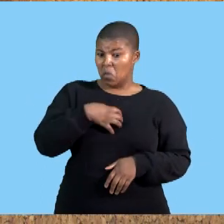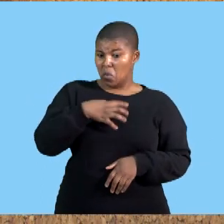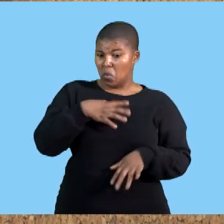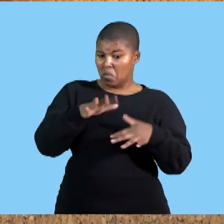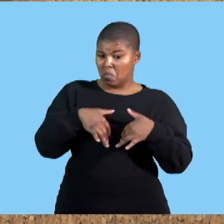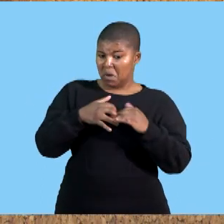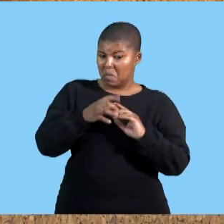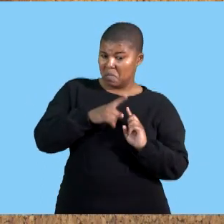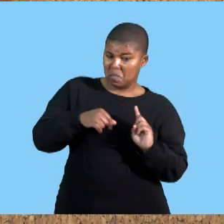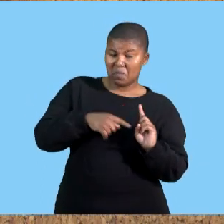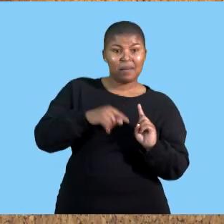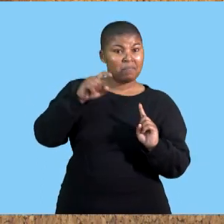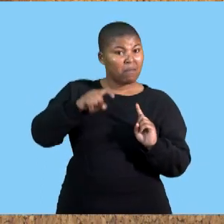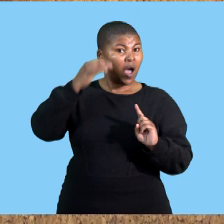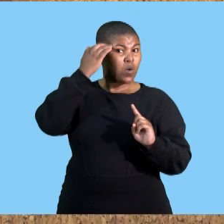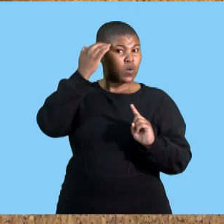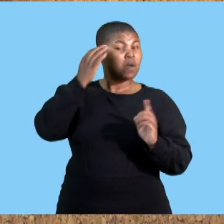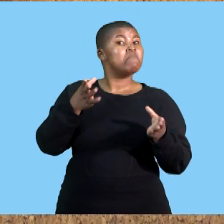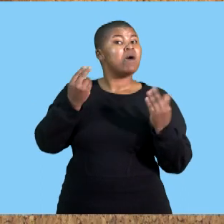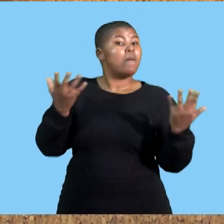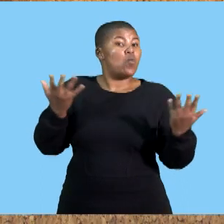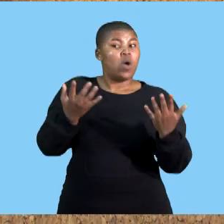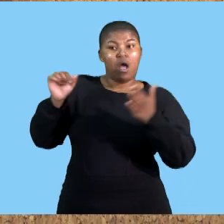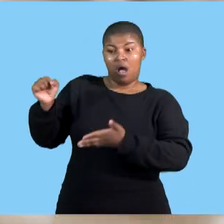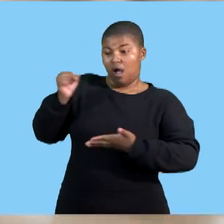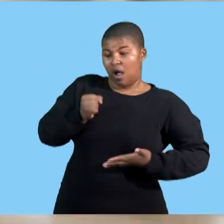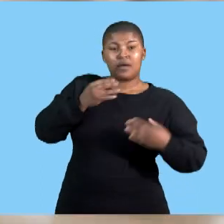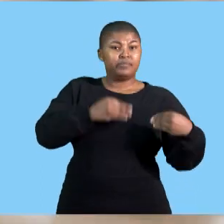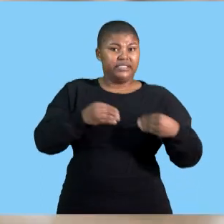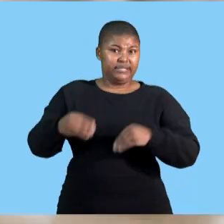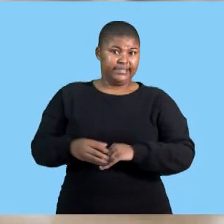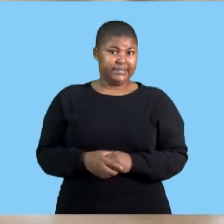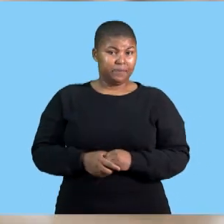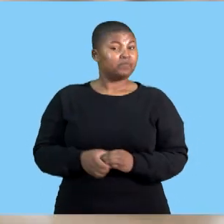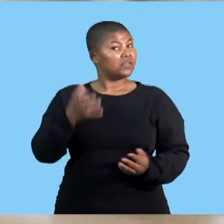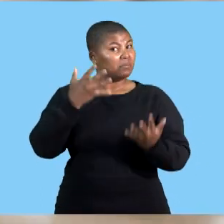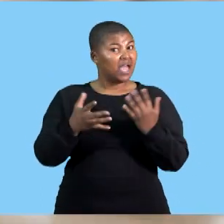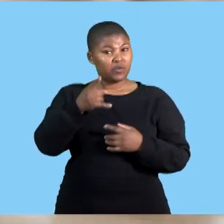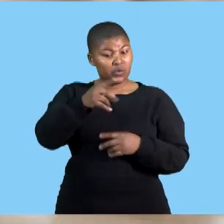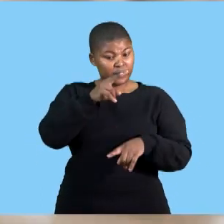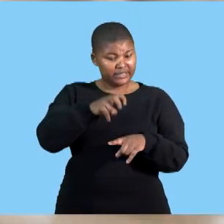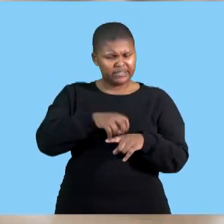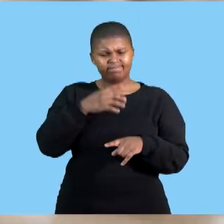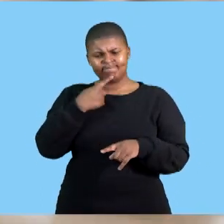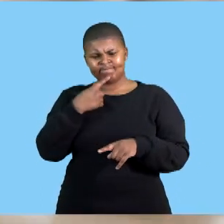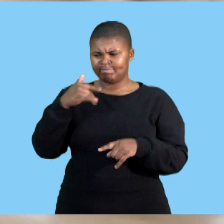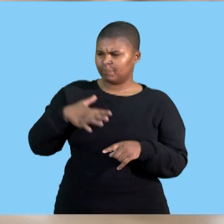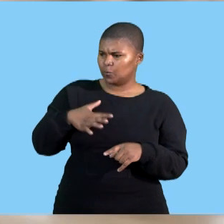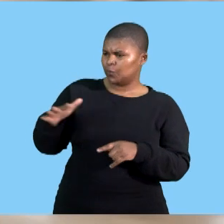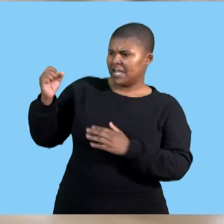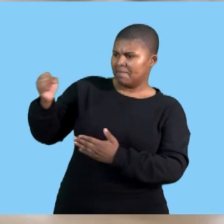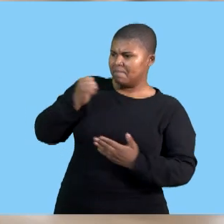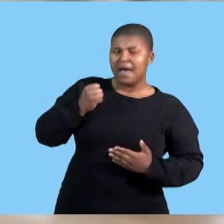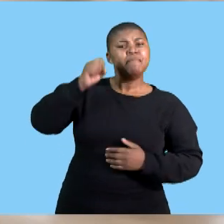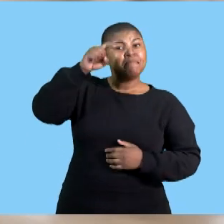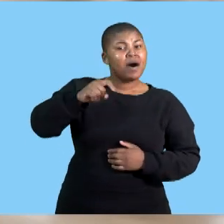well conversant with various sources of funding. So when you want to start a business as an entrepreneur, you need